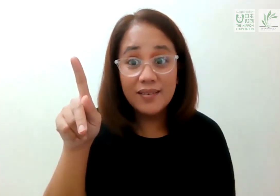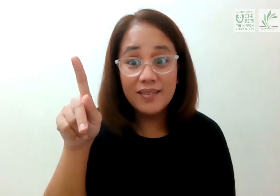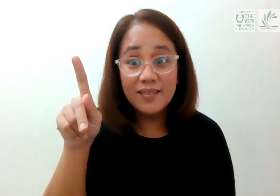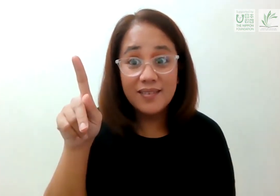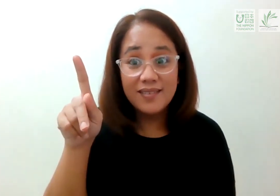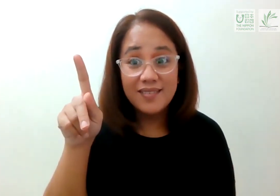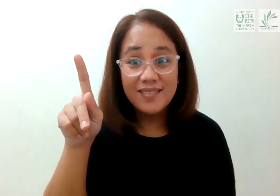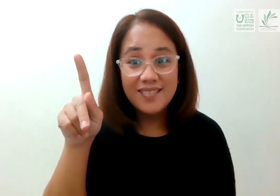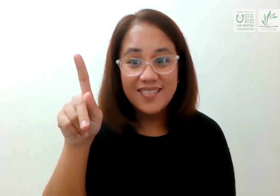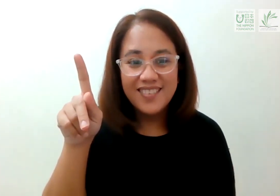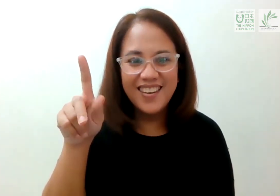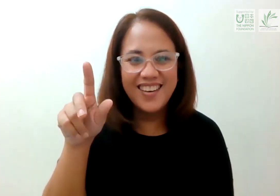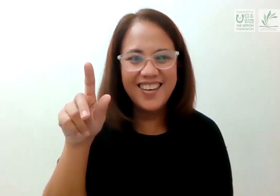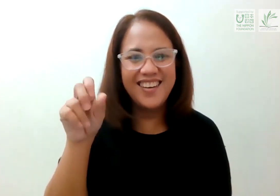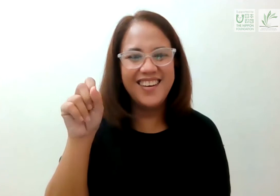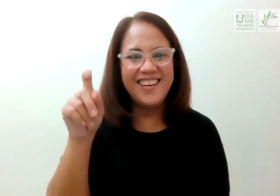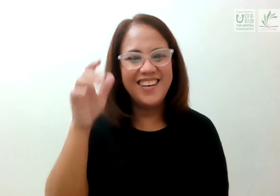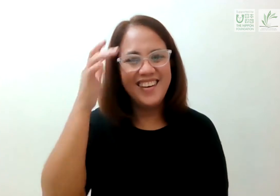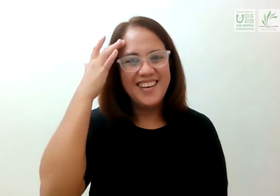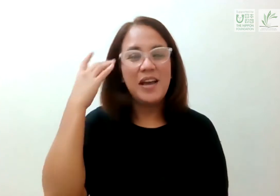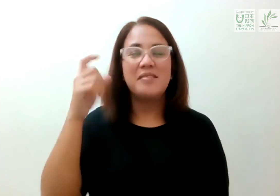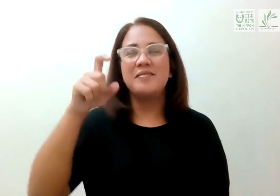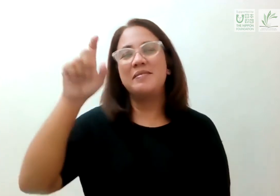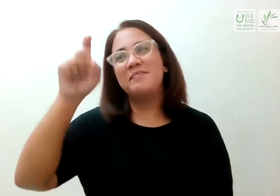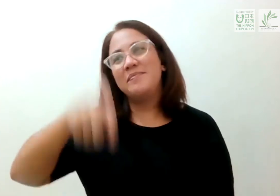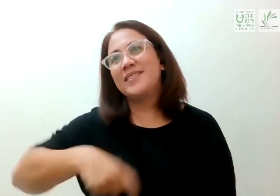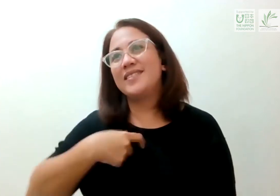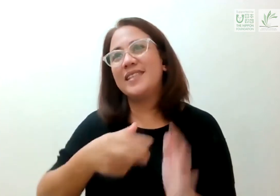Well, maybe we have to review this twice.